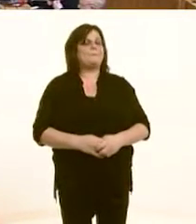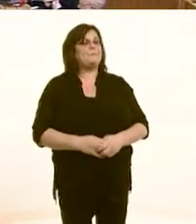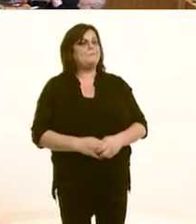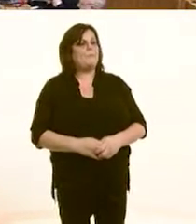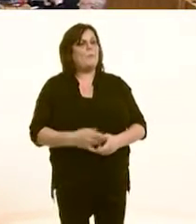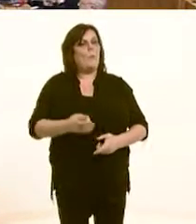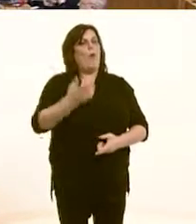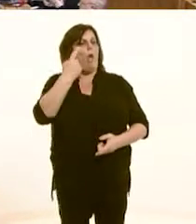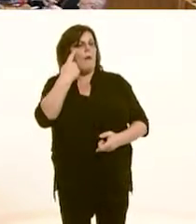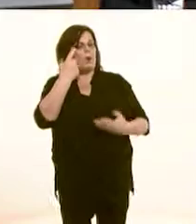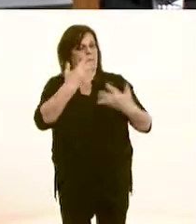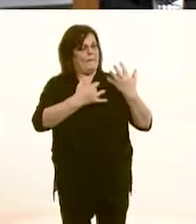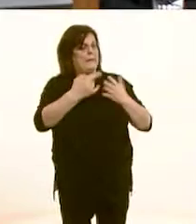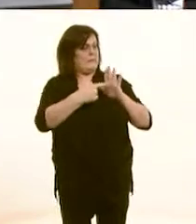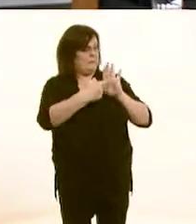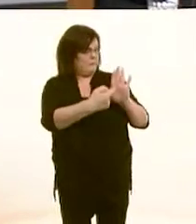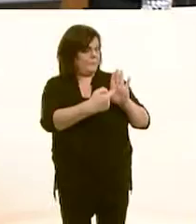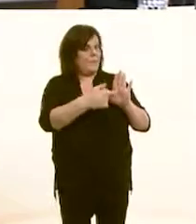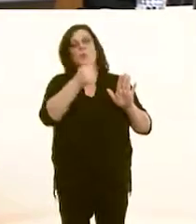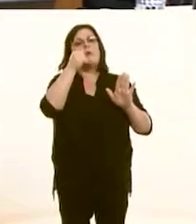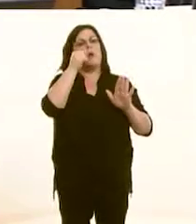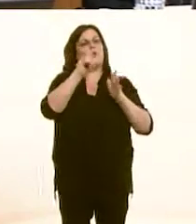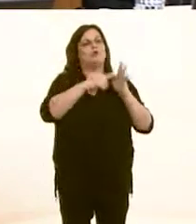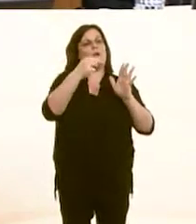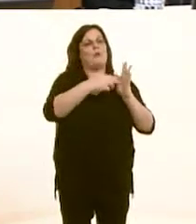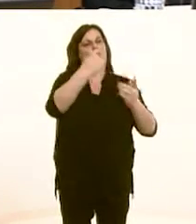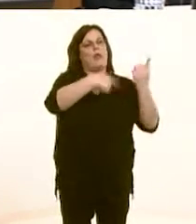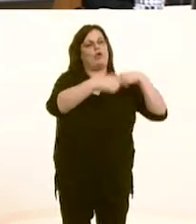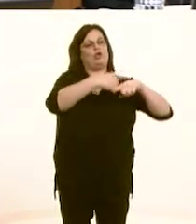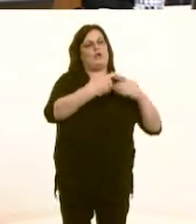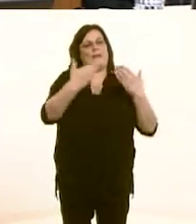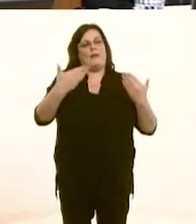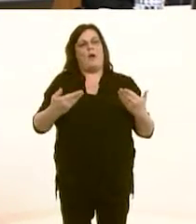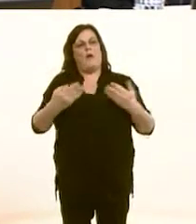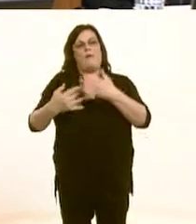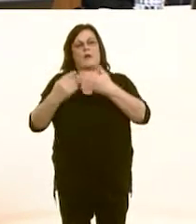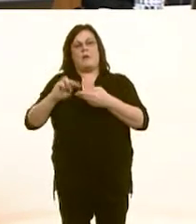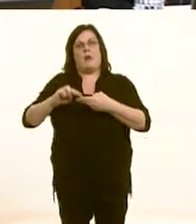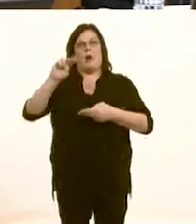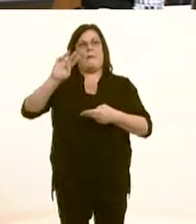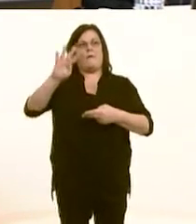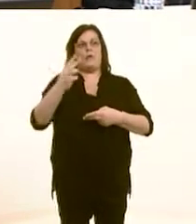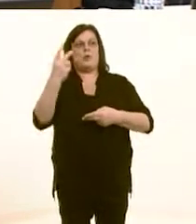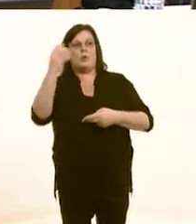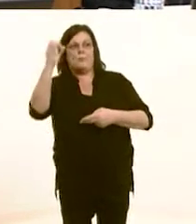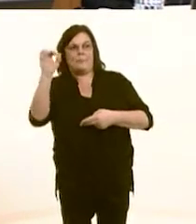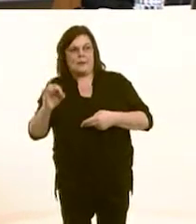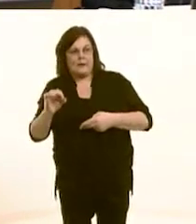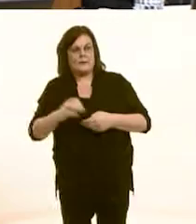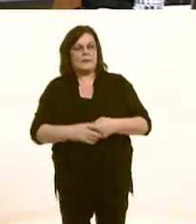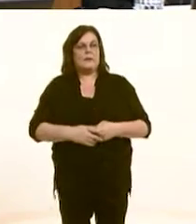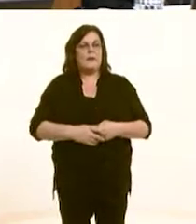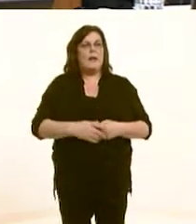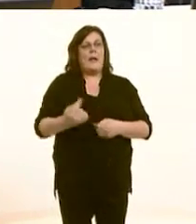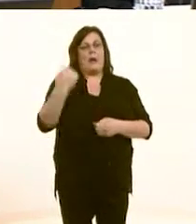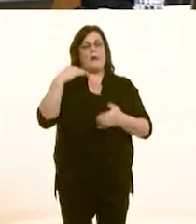say. We know that, for example, compared to January last year, the figures are 42% up. For last month, it was 56% up. The